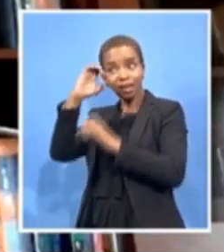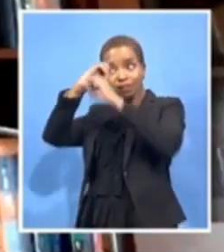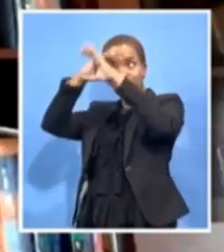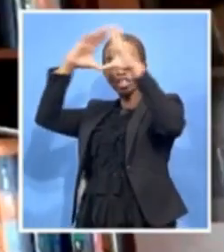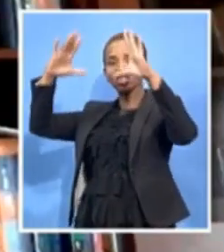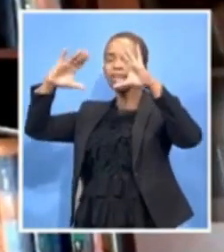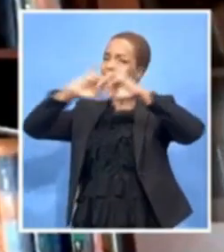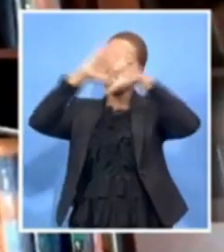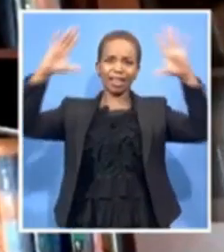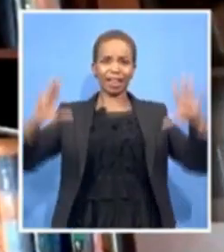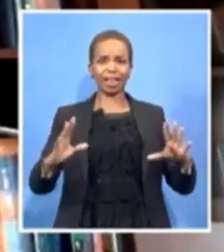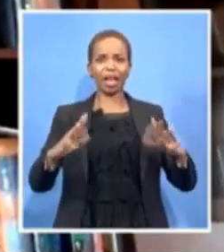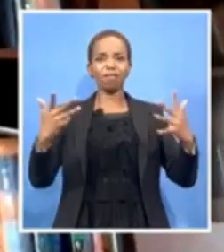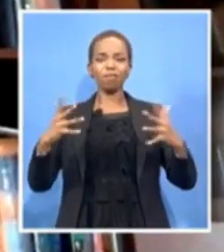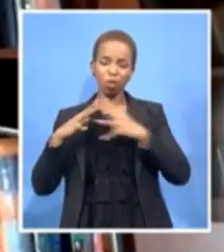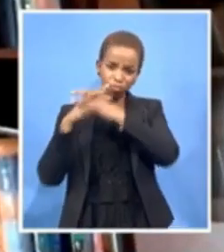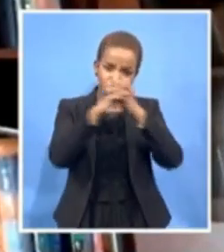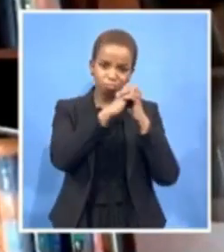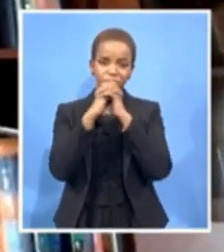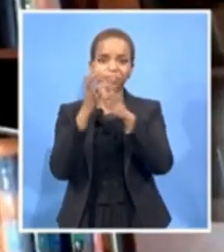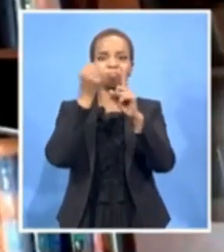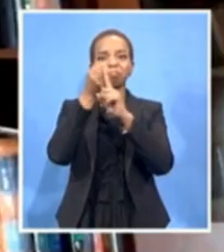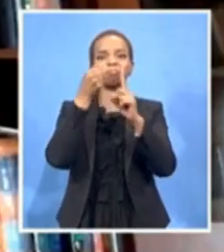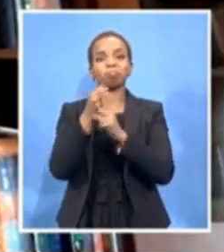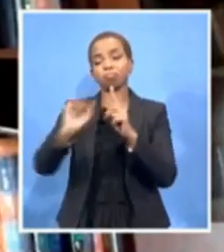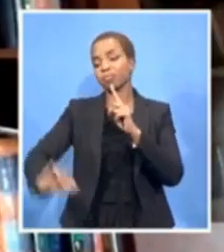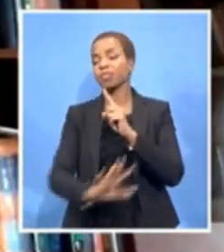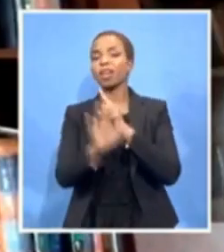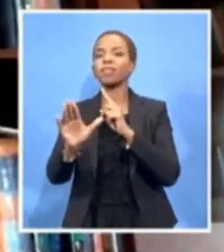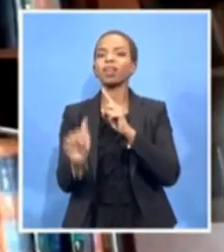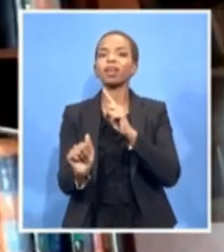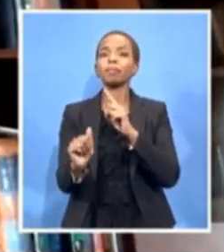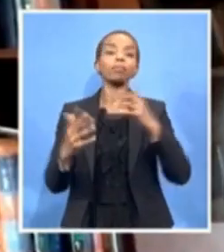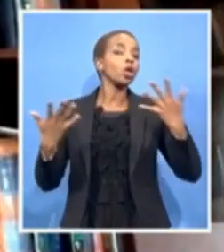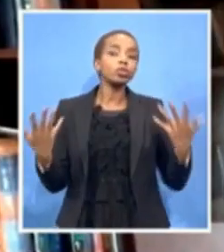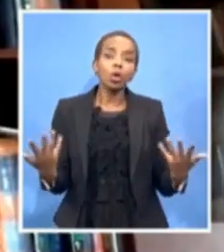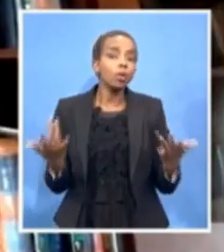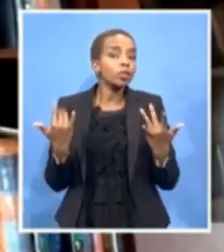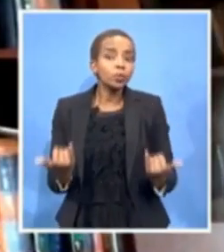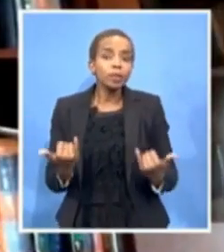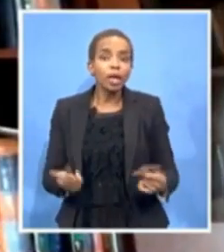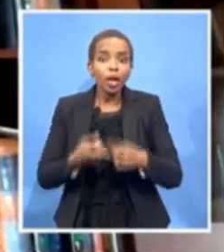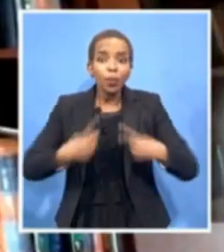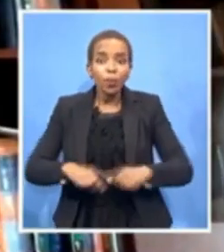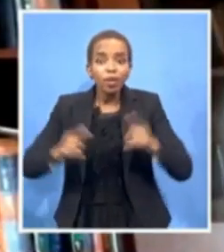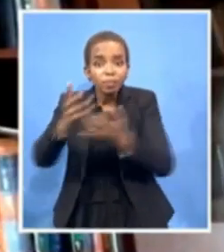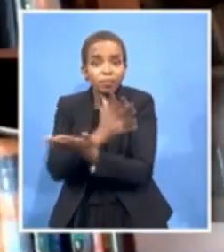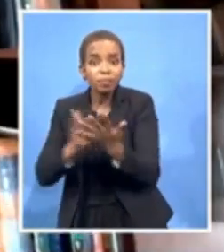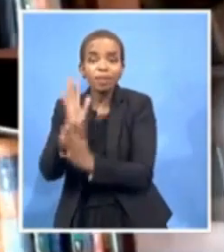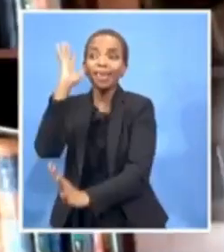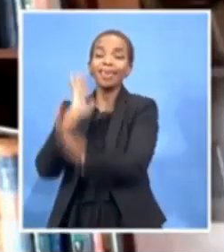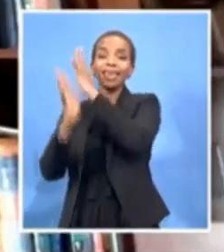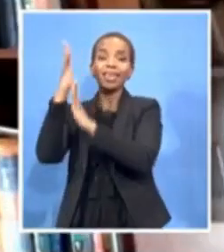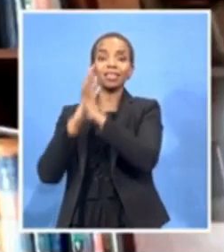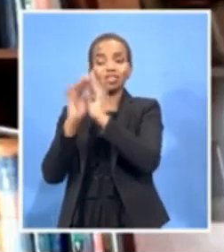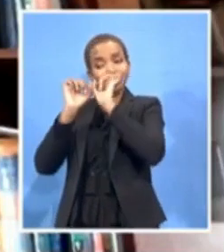So today, when we talk about Pan-Africanism against the history that one can only do justice to a